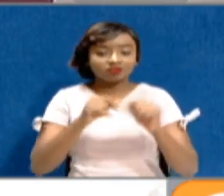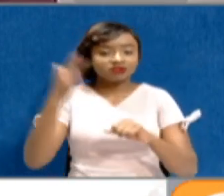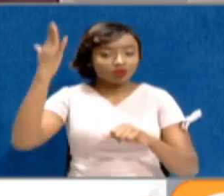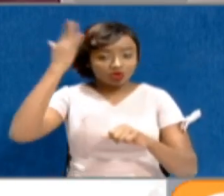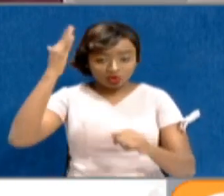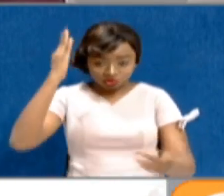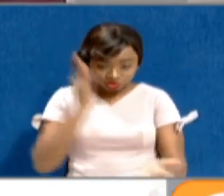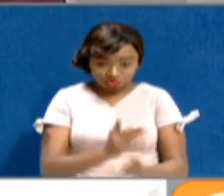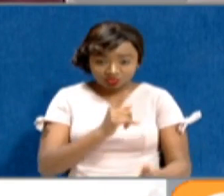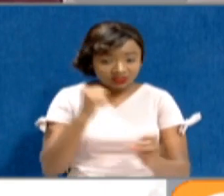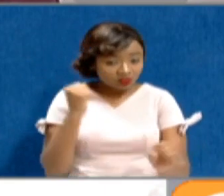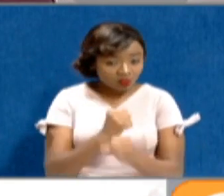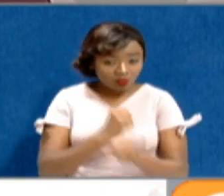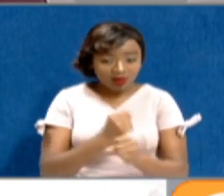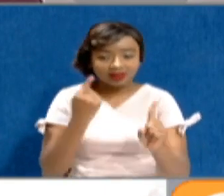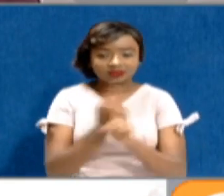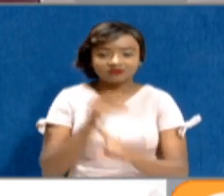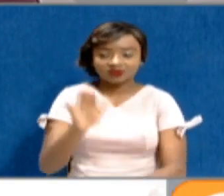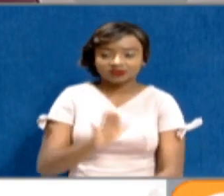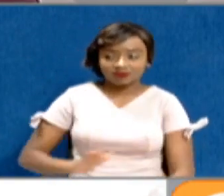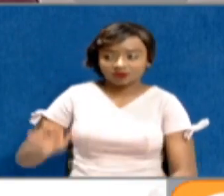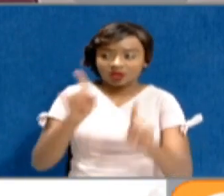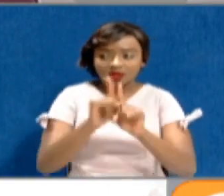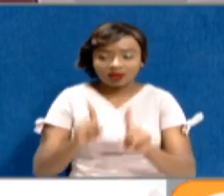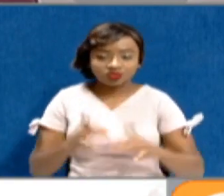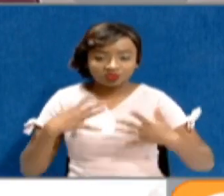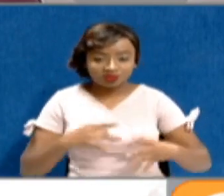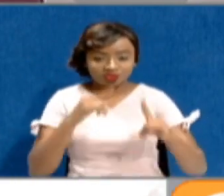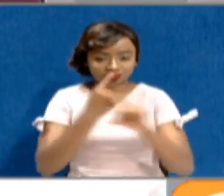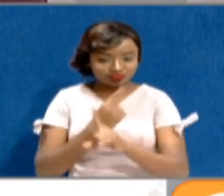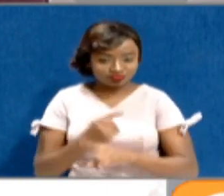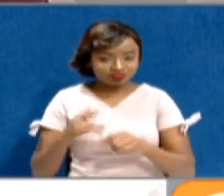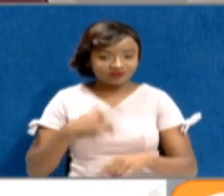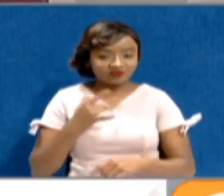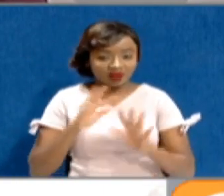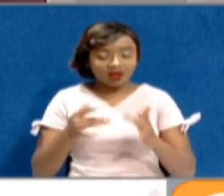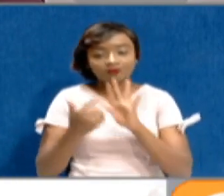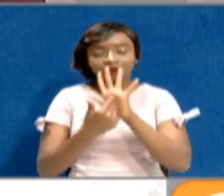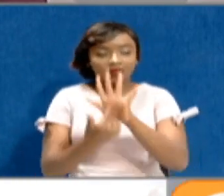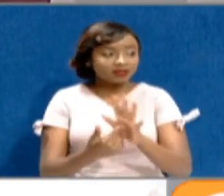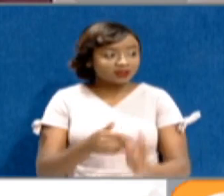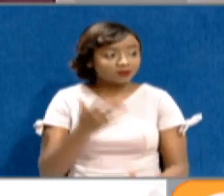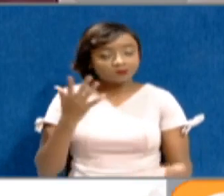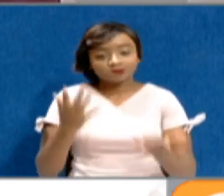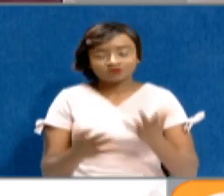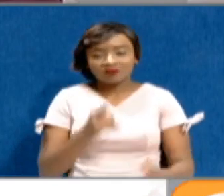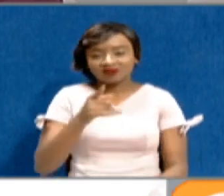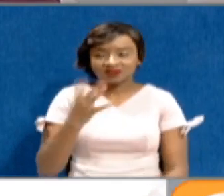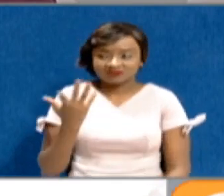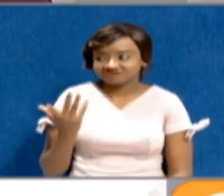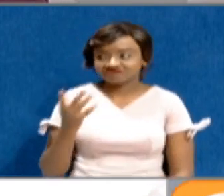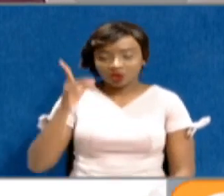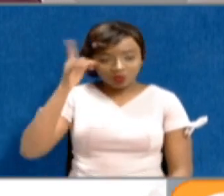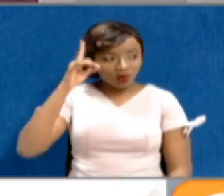work in different environmental conditions and for different human races across the world. Here is an example. You think, well, maybe that's